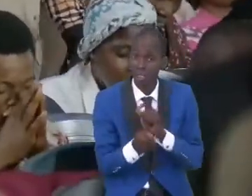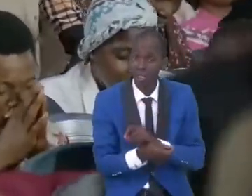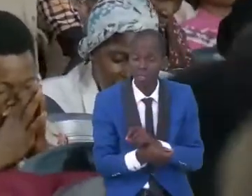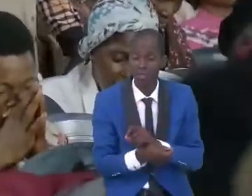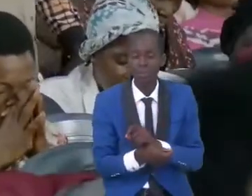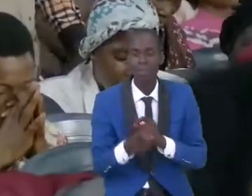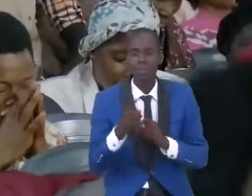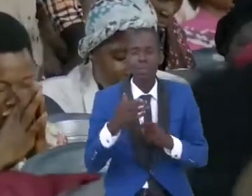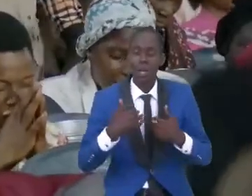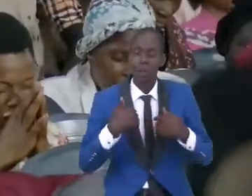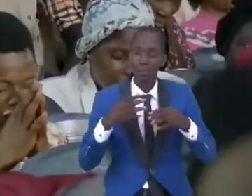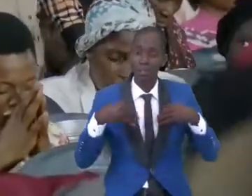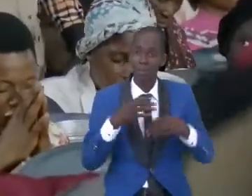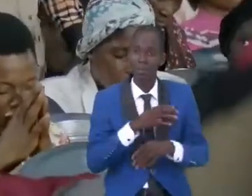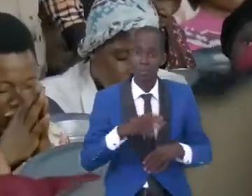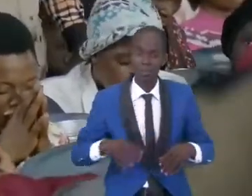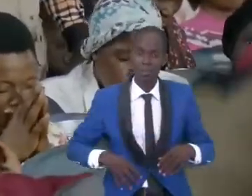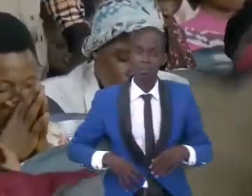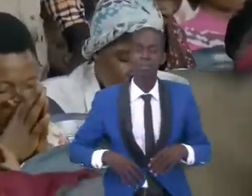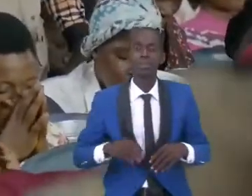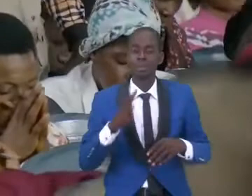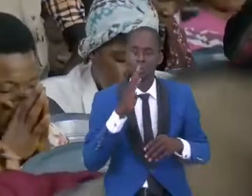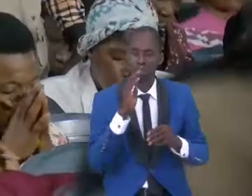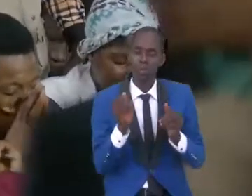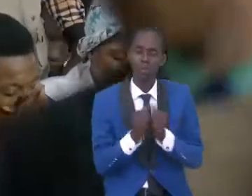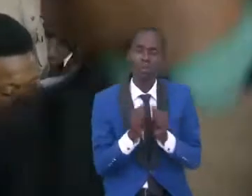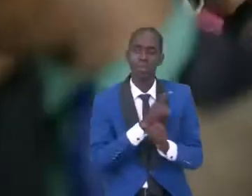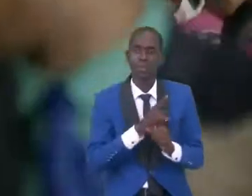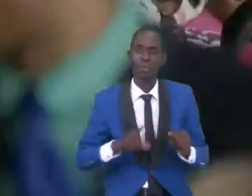by my left hand side, if you